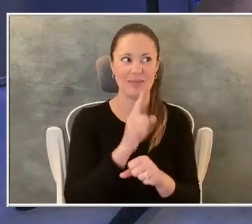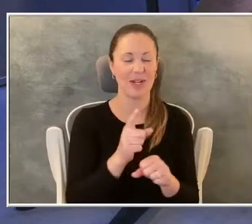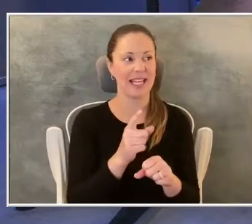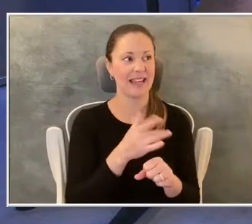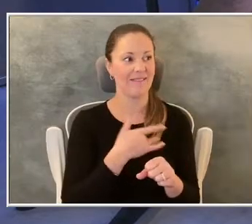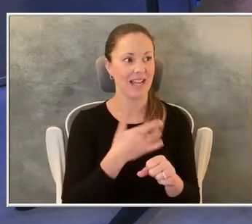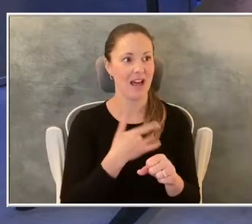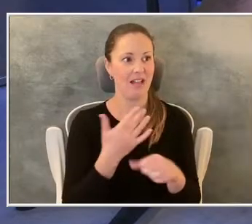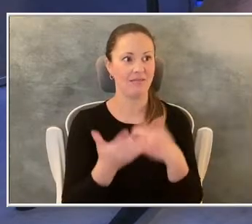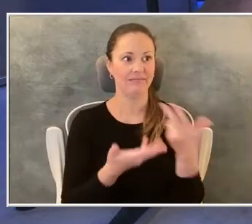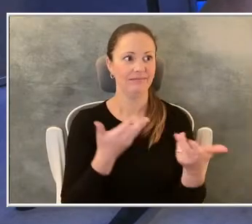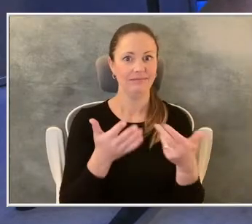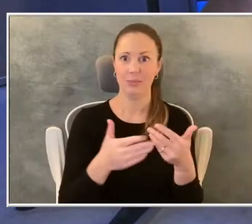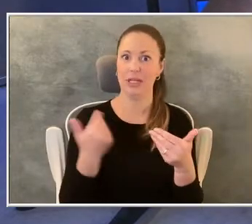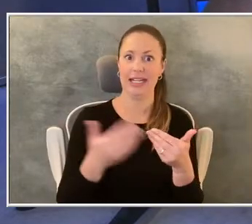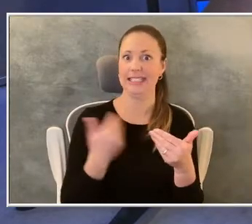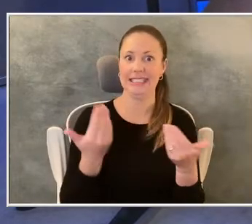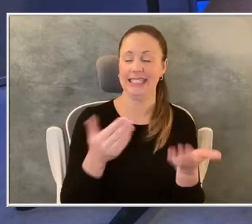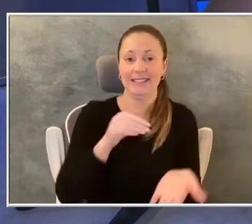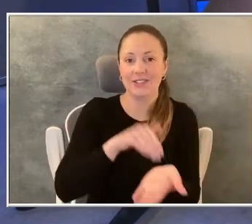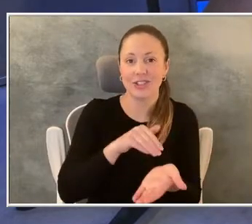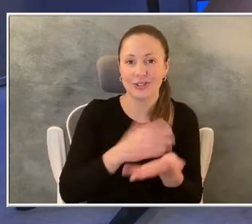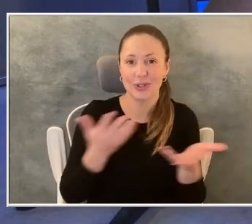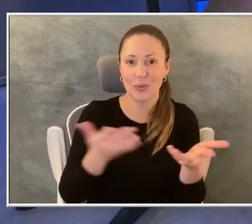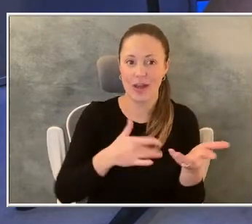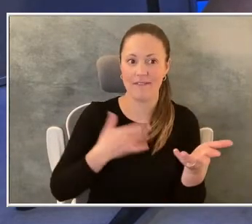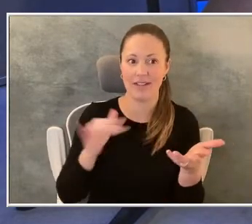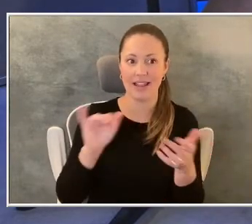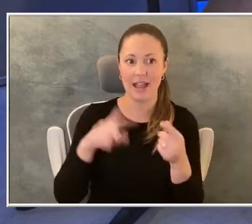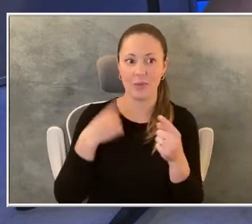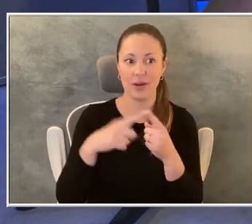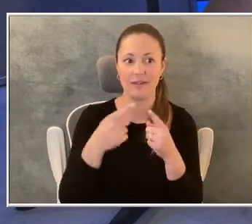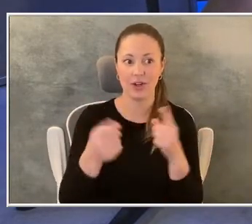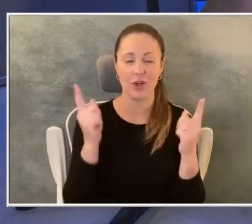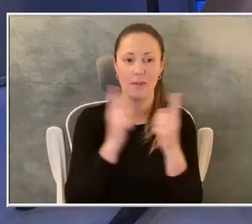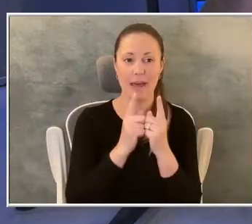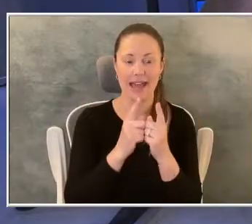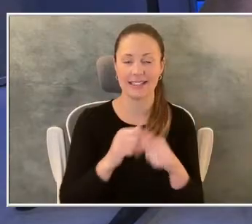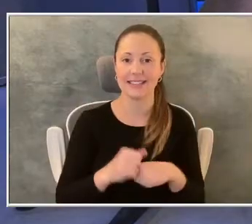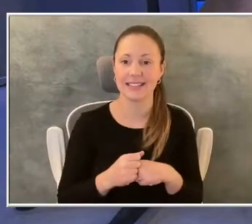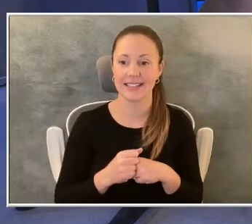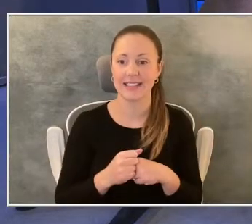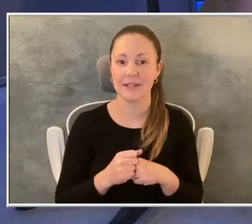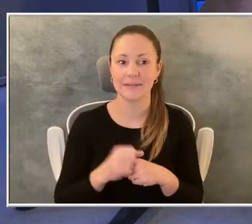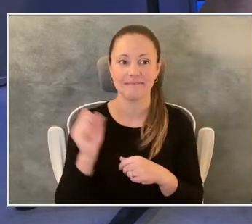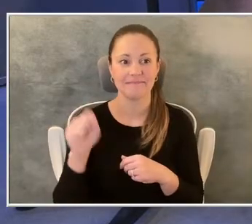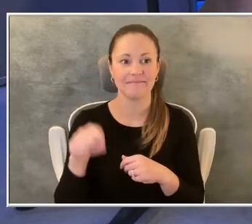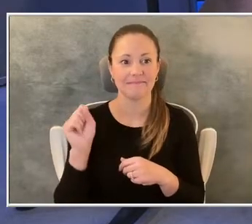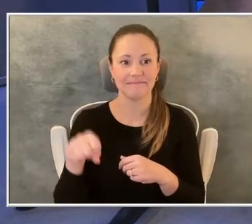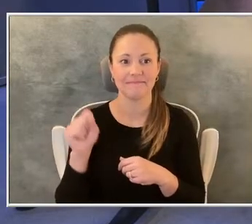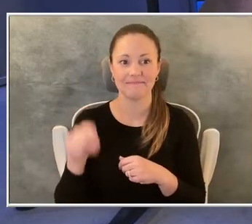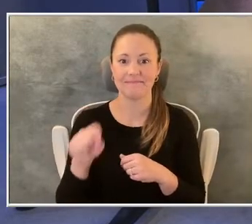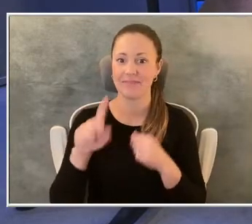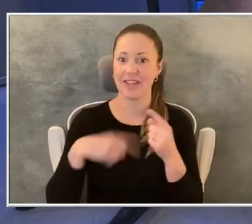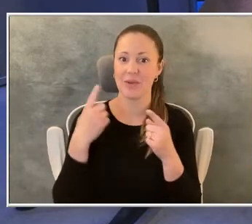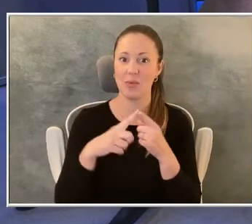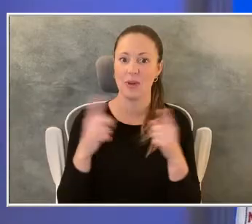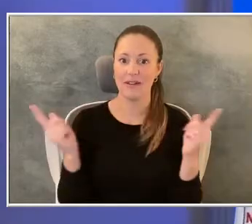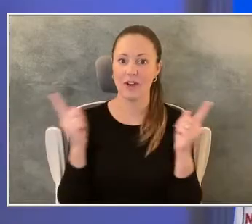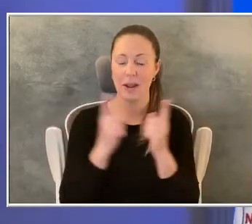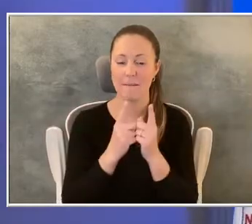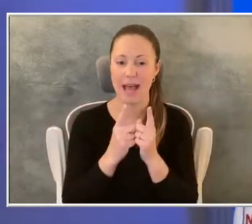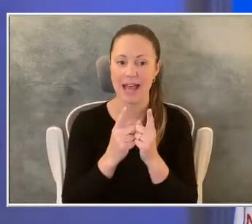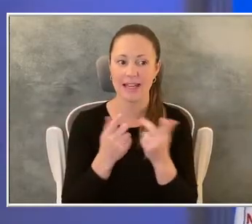easy. Dr. Abhyankar, what was it like when you first met Mr. Belfanti? I know the first meeting when you tell